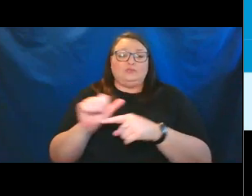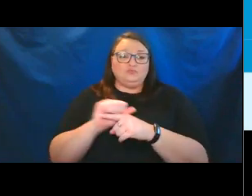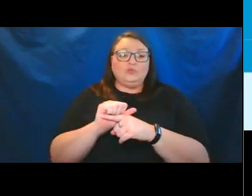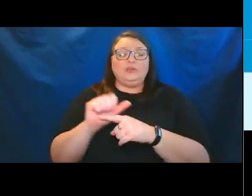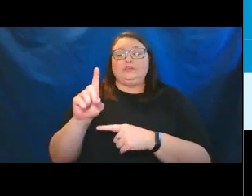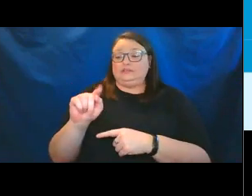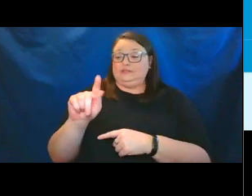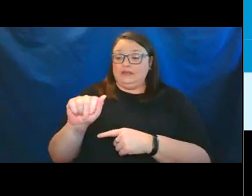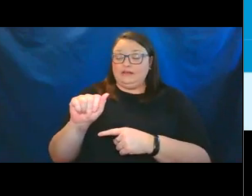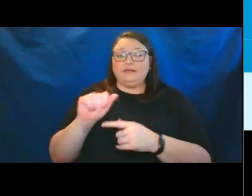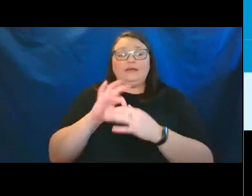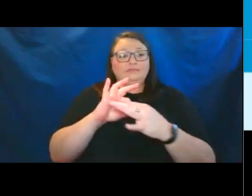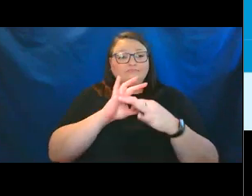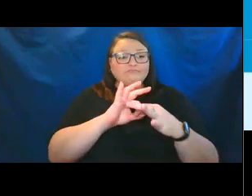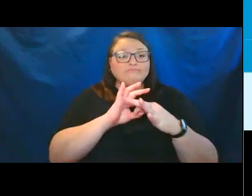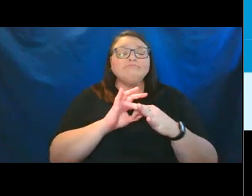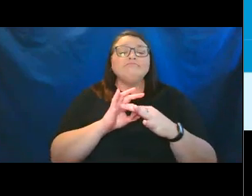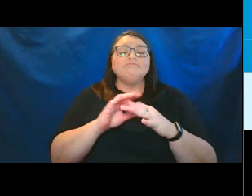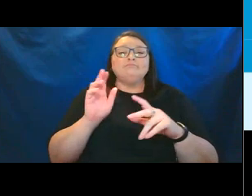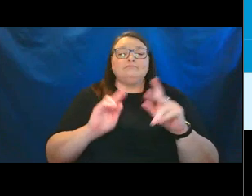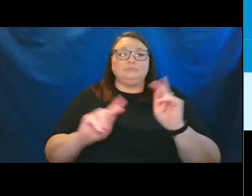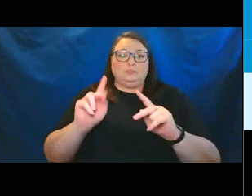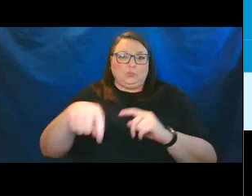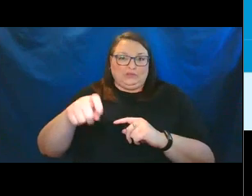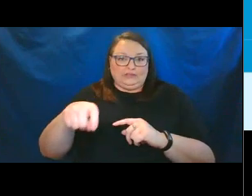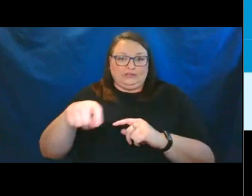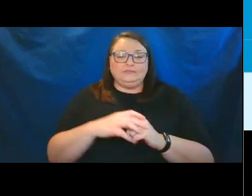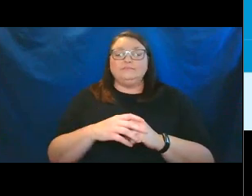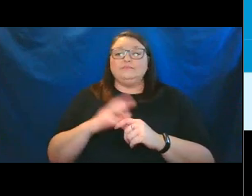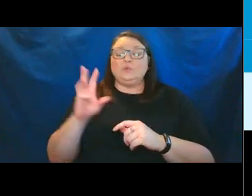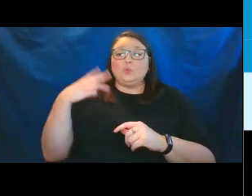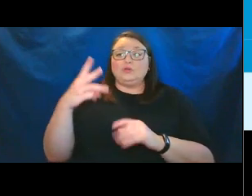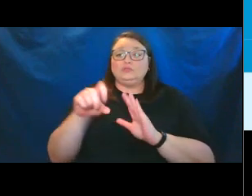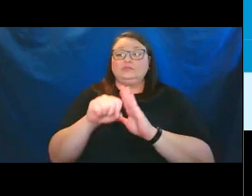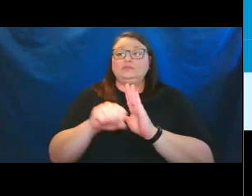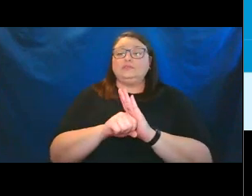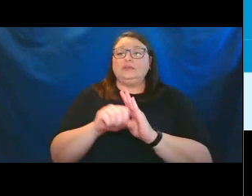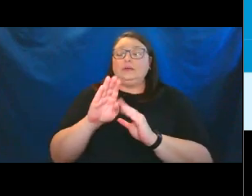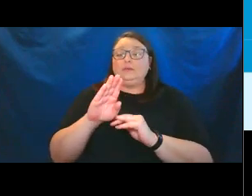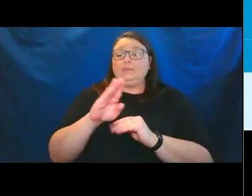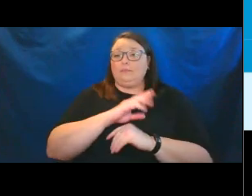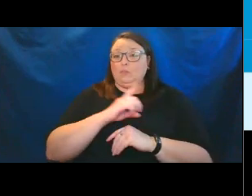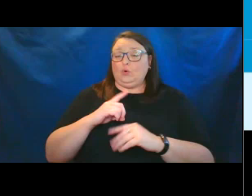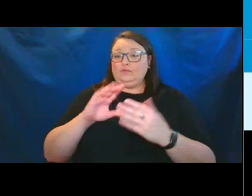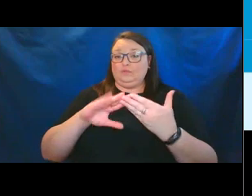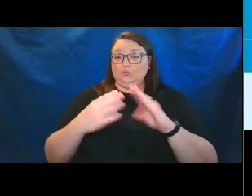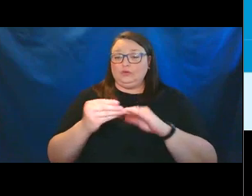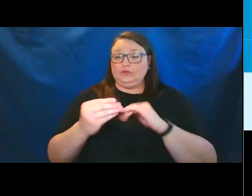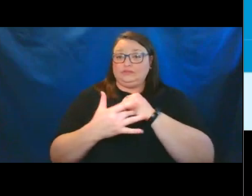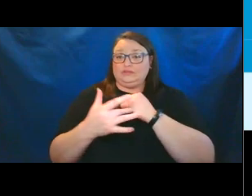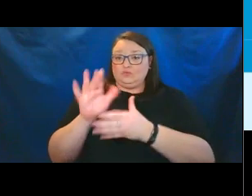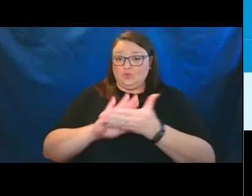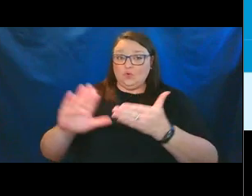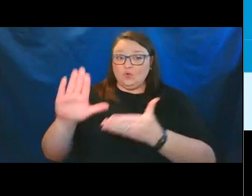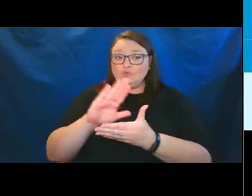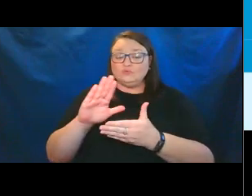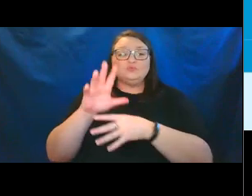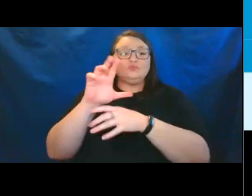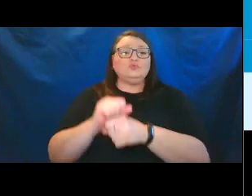communities need. Take the work being done by the Washington State Board for Community and Technical Colleges. They are expanding traditional